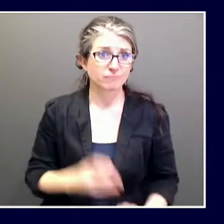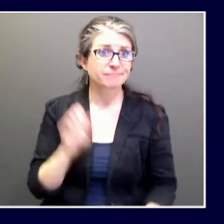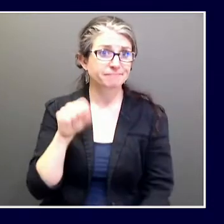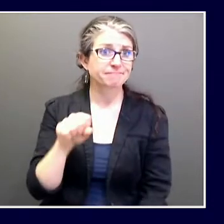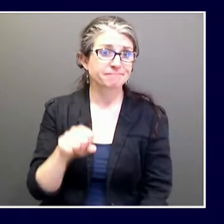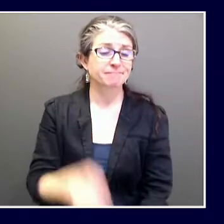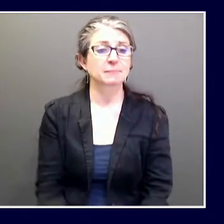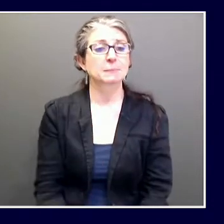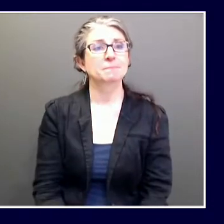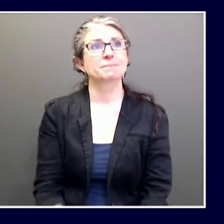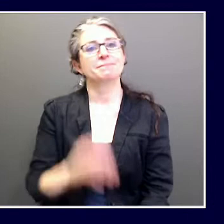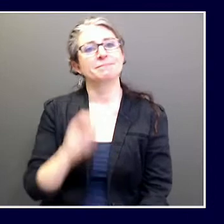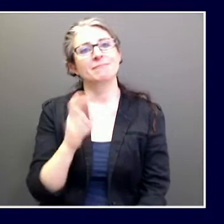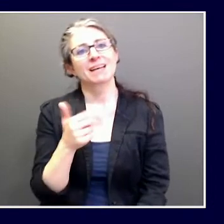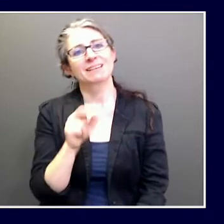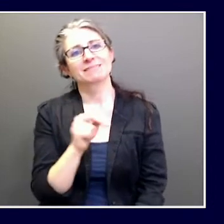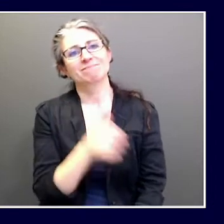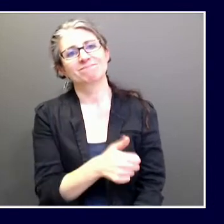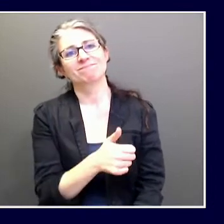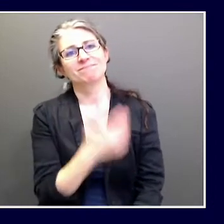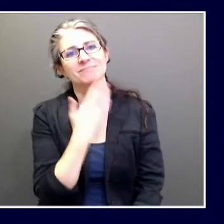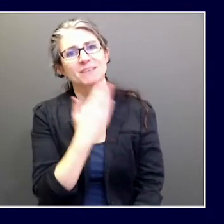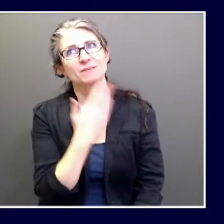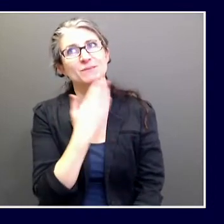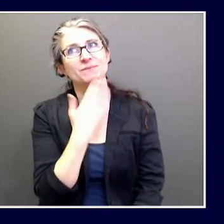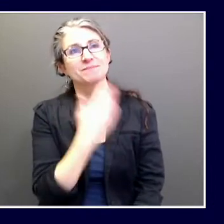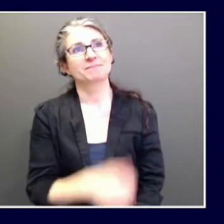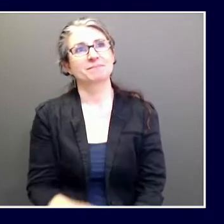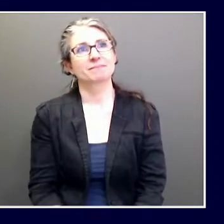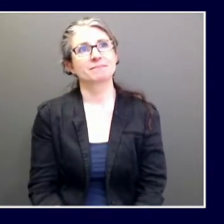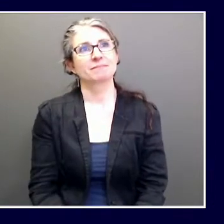If I could just epidemiologically ask,